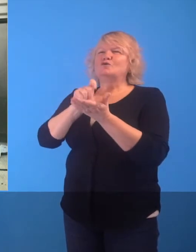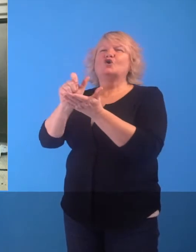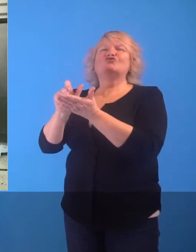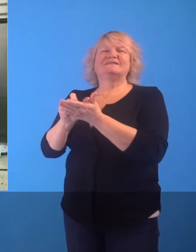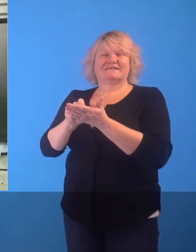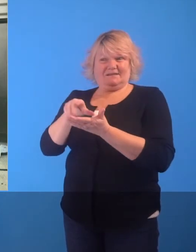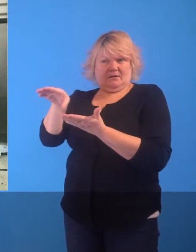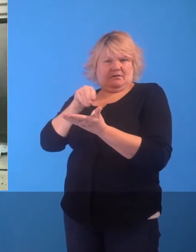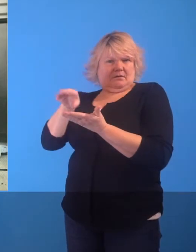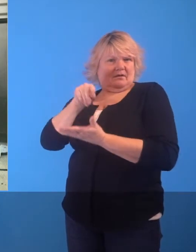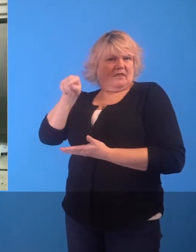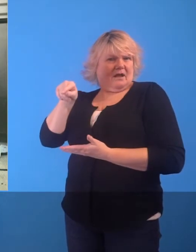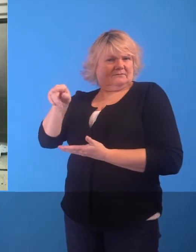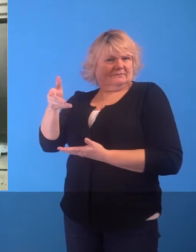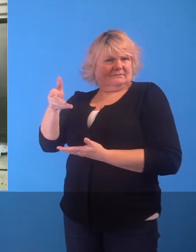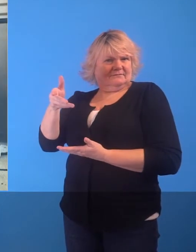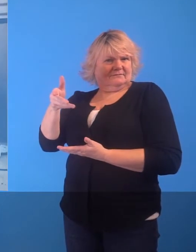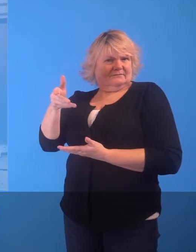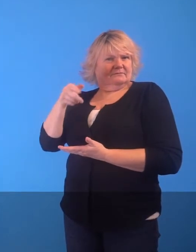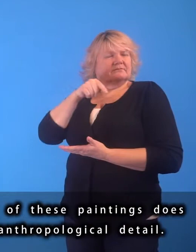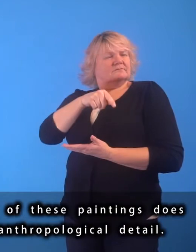for the tourist market.